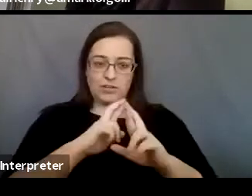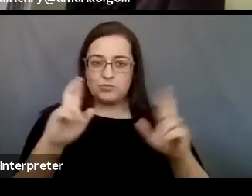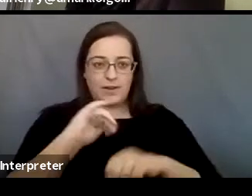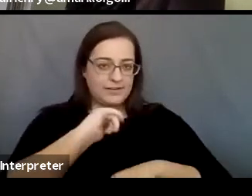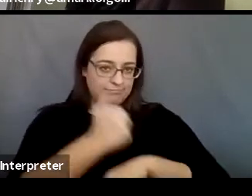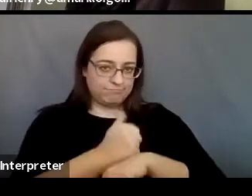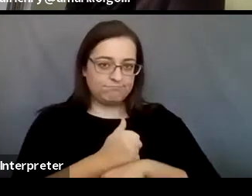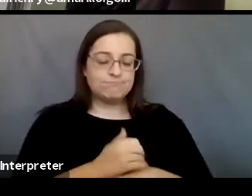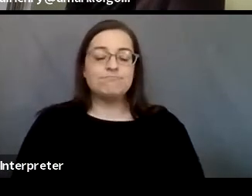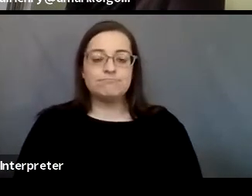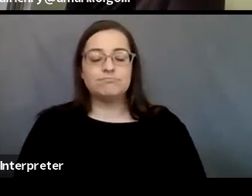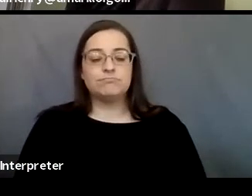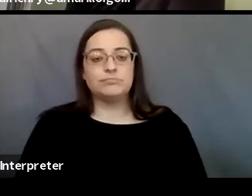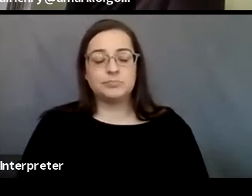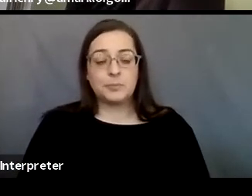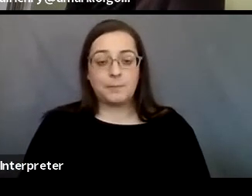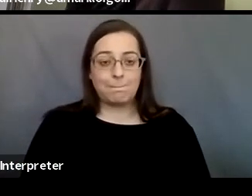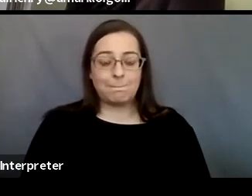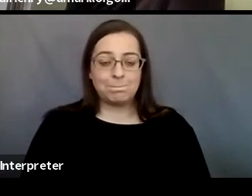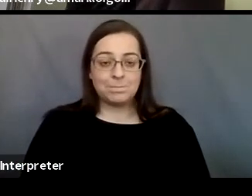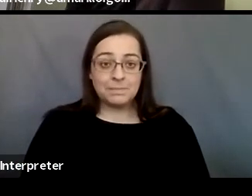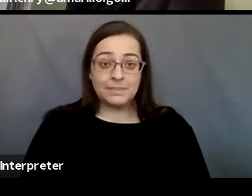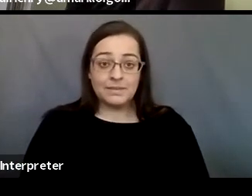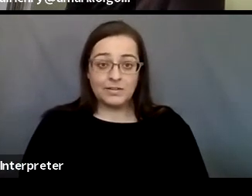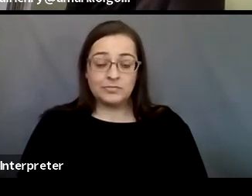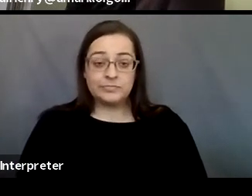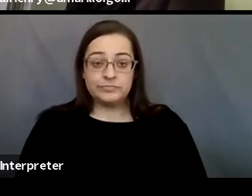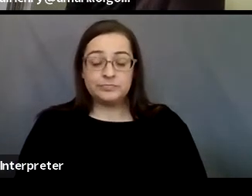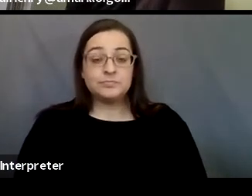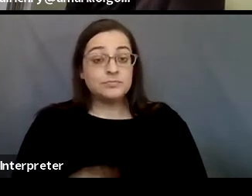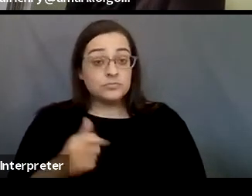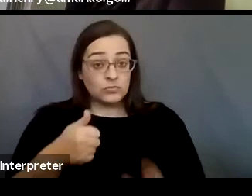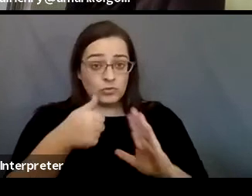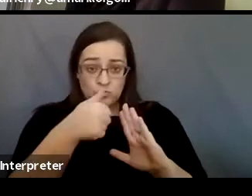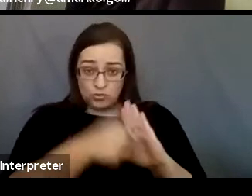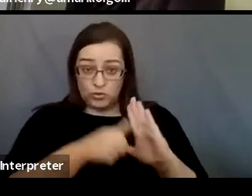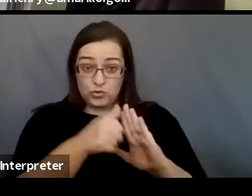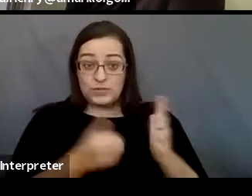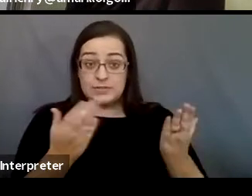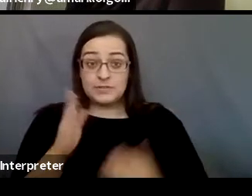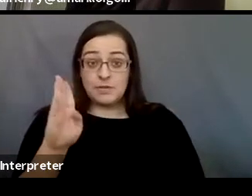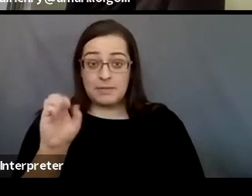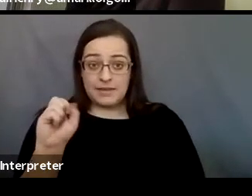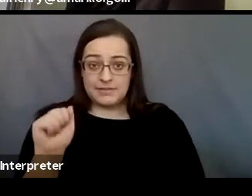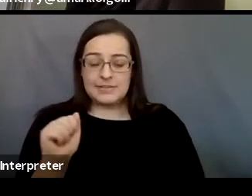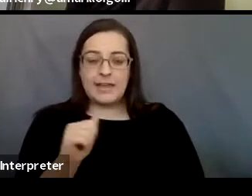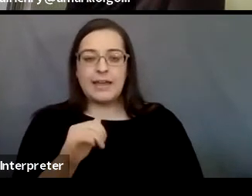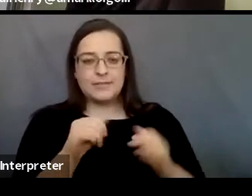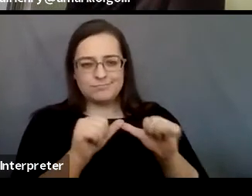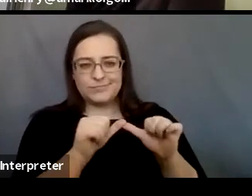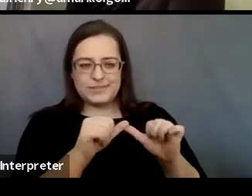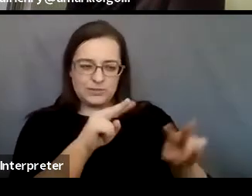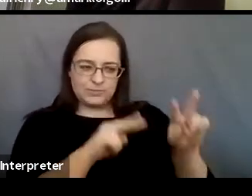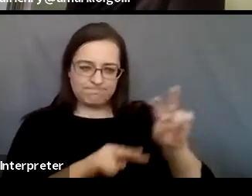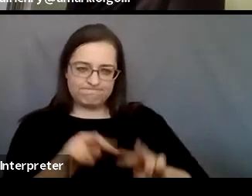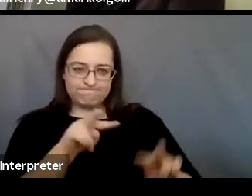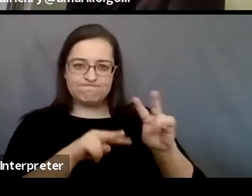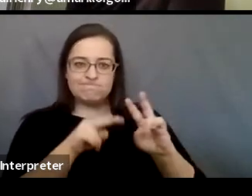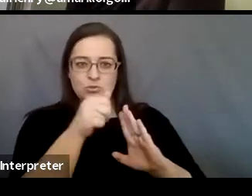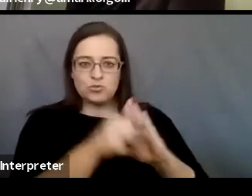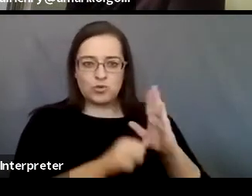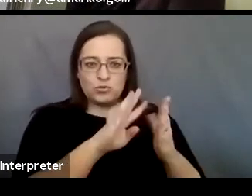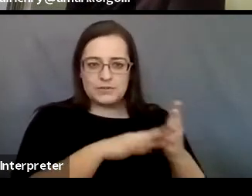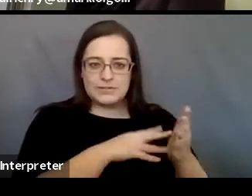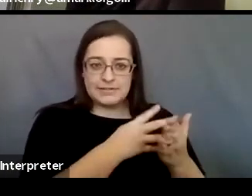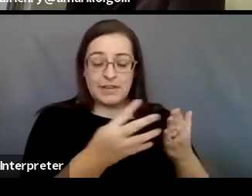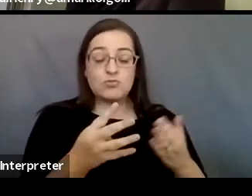up. From a standpoint of elective cases at BSA, we are continuing to scrutinize our surgical schedule.